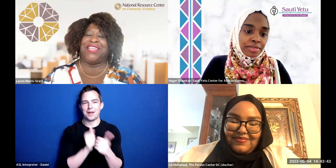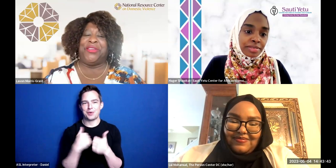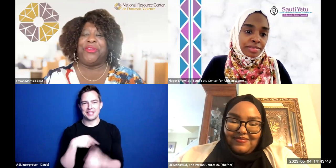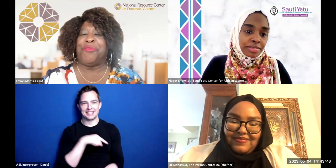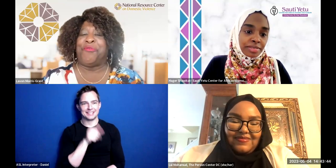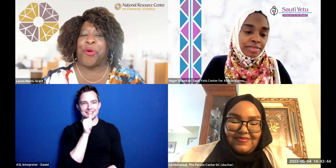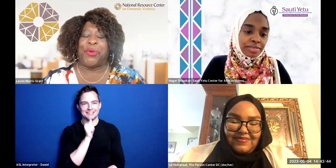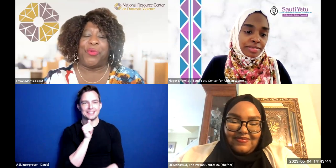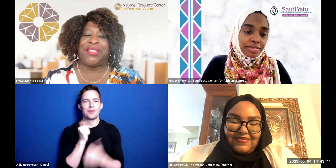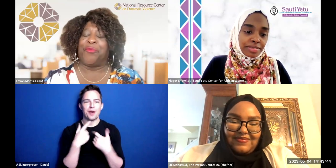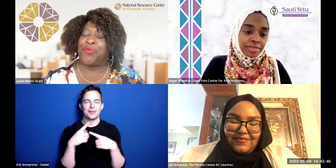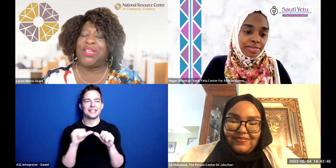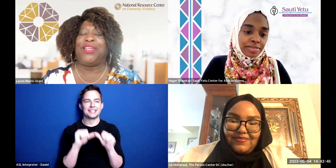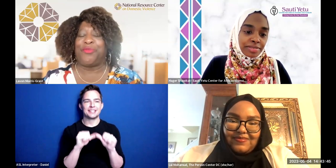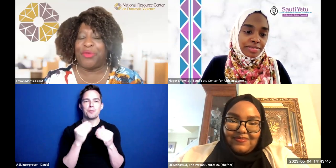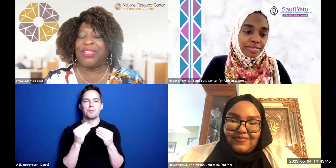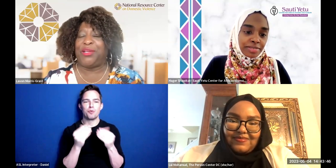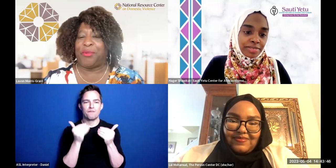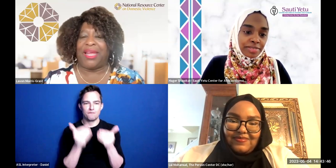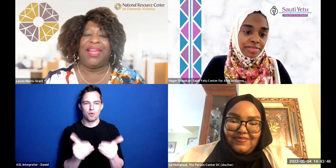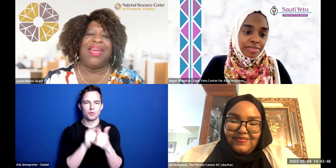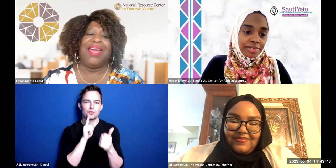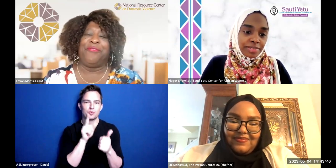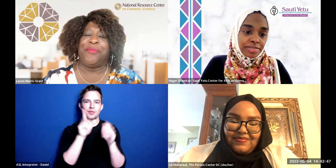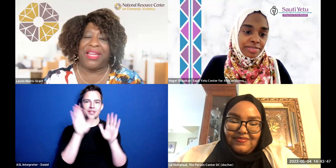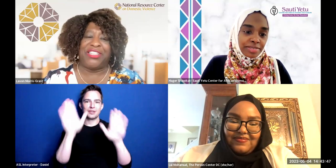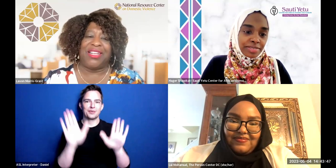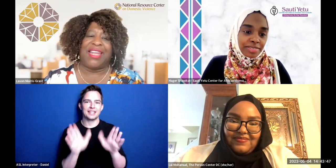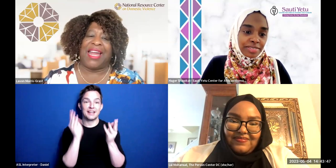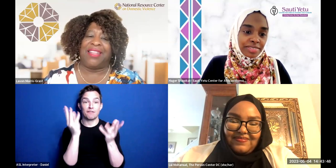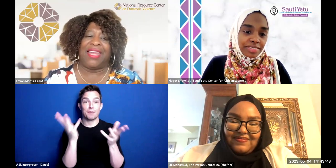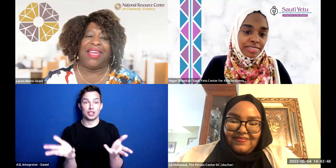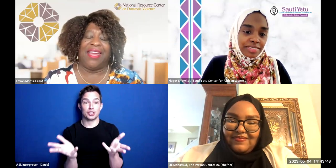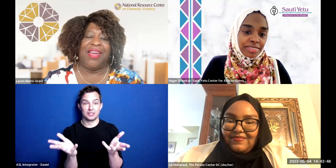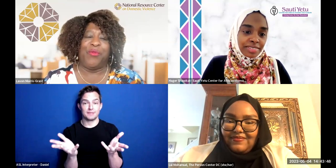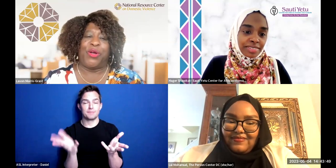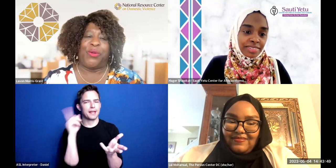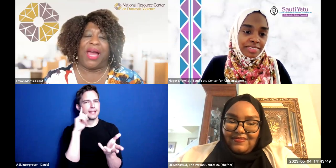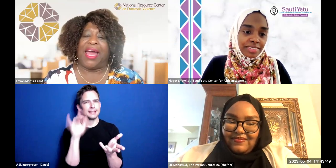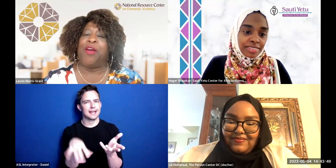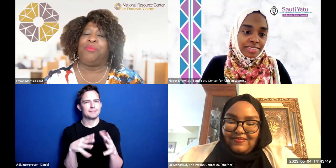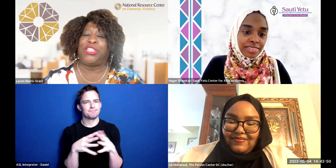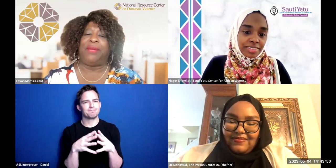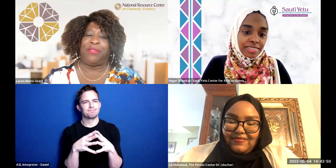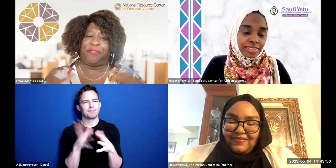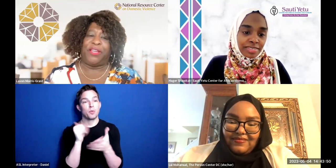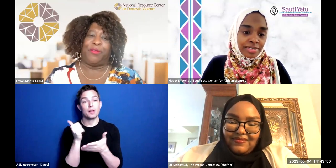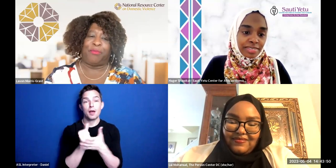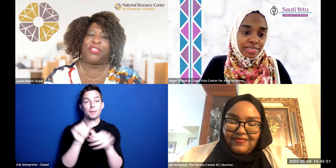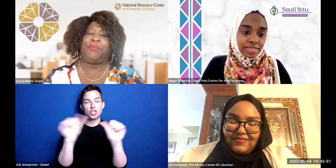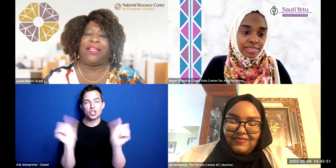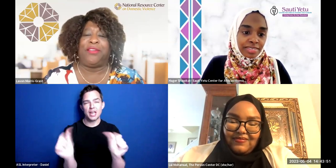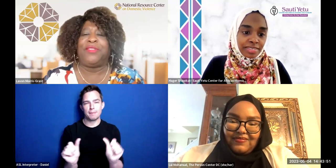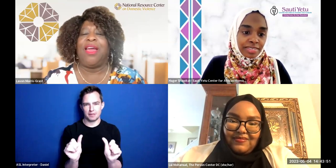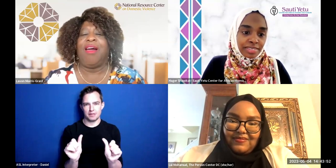we continue to move forward with some really, really great information that I think will help shape the